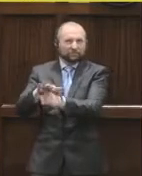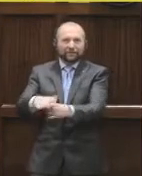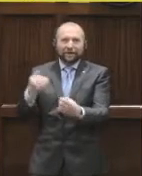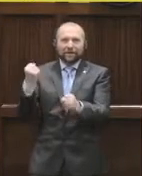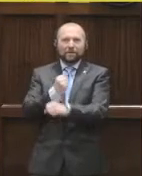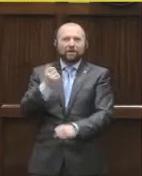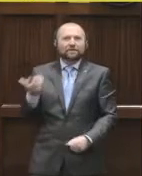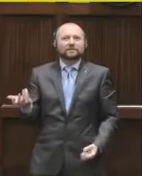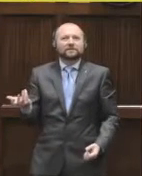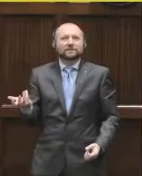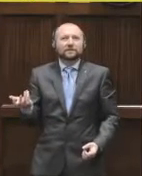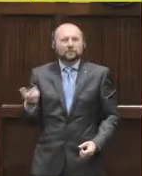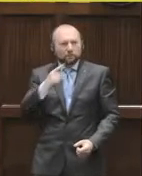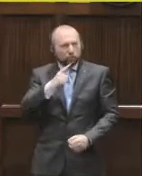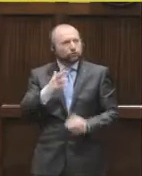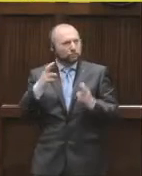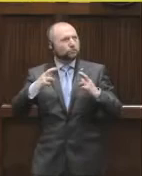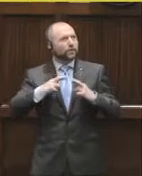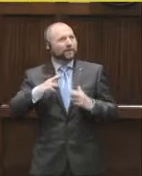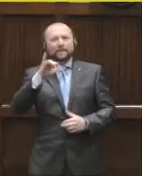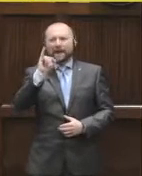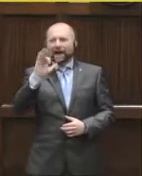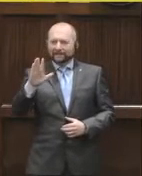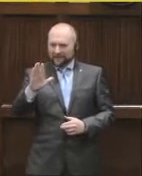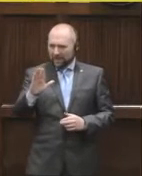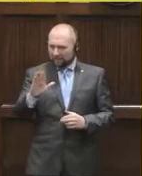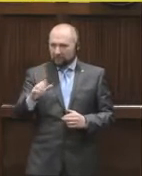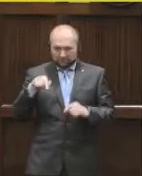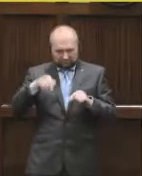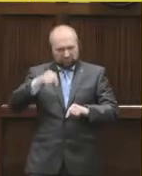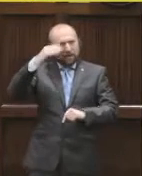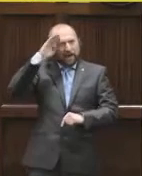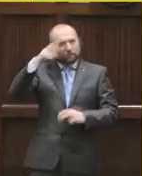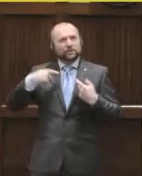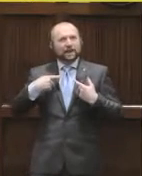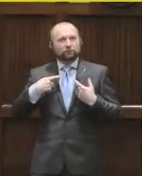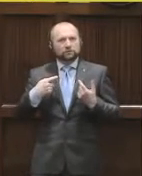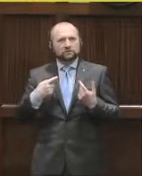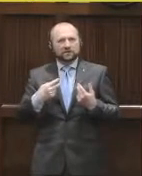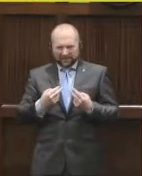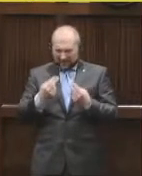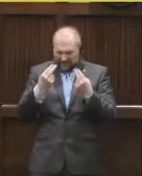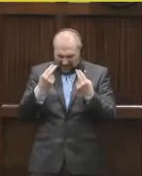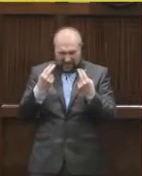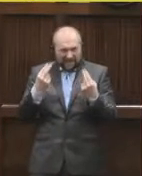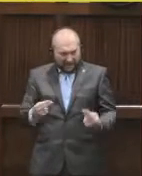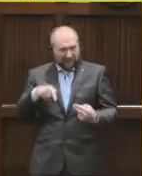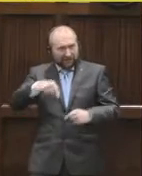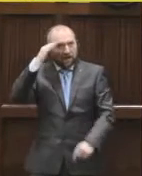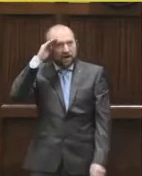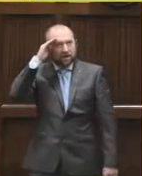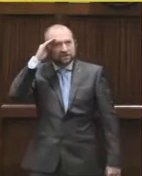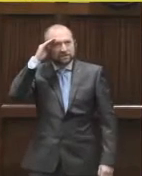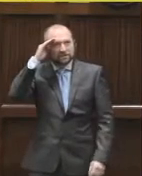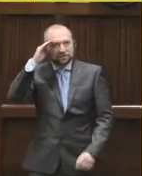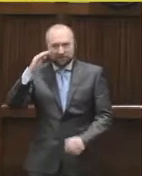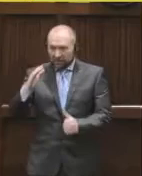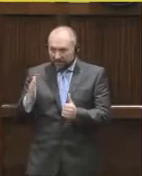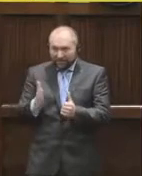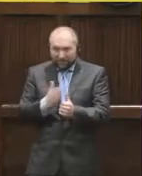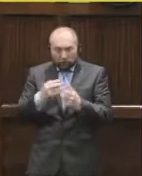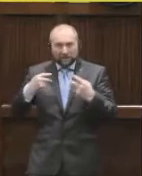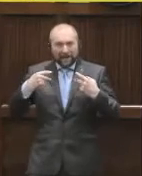Indigenous language. It's unique to this island. It's not a second language for its users. It's not imposed on them